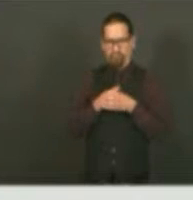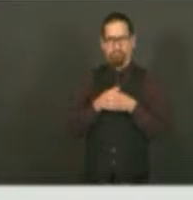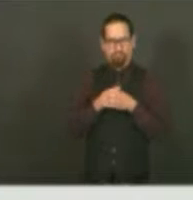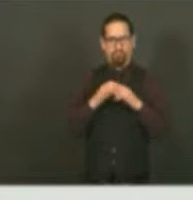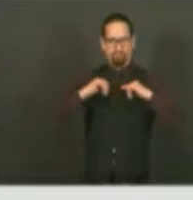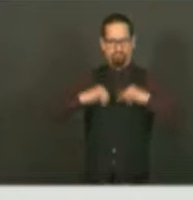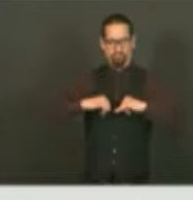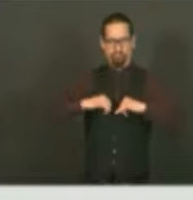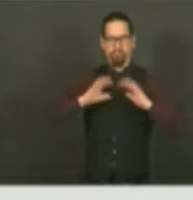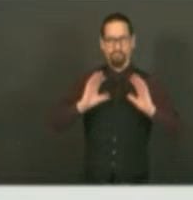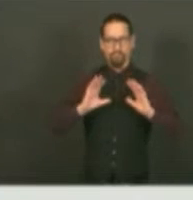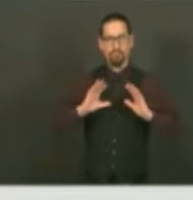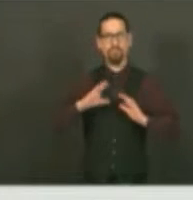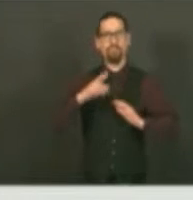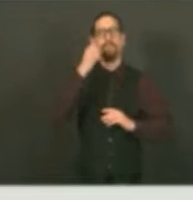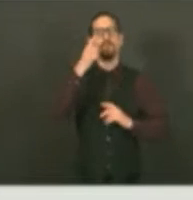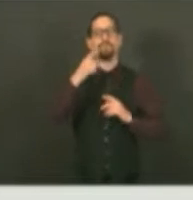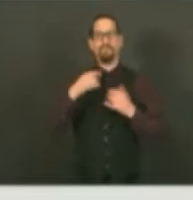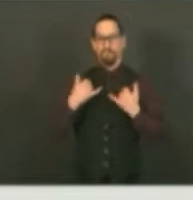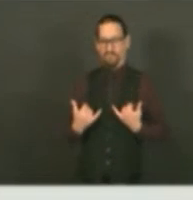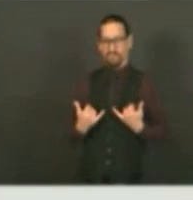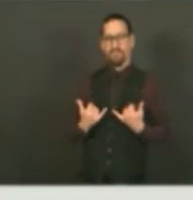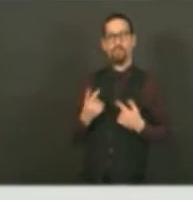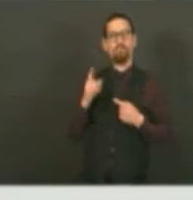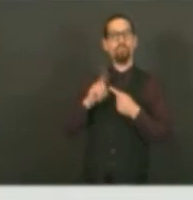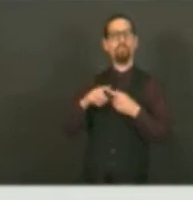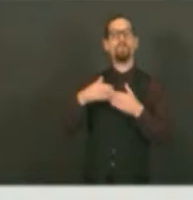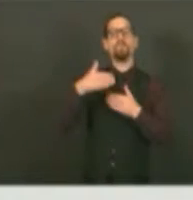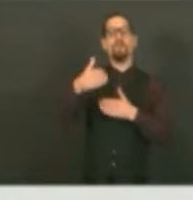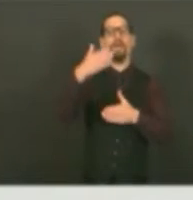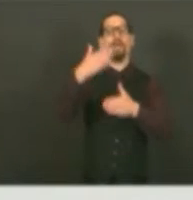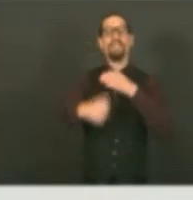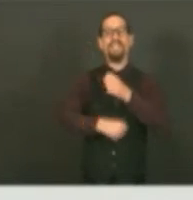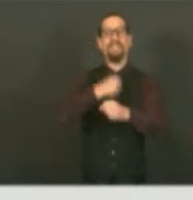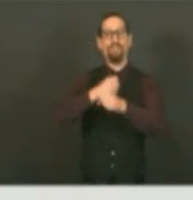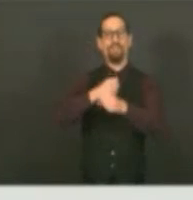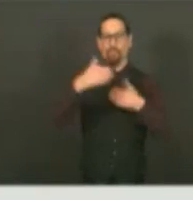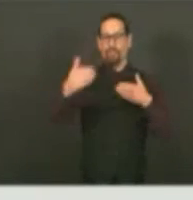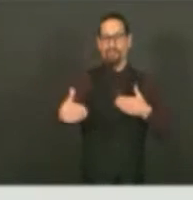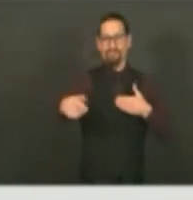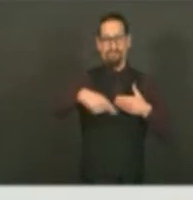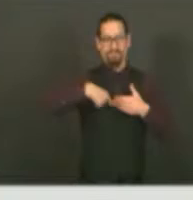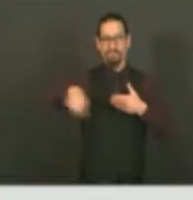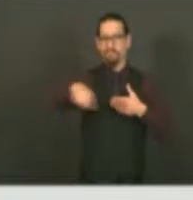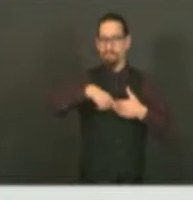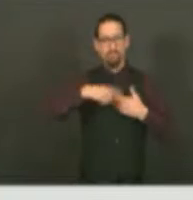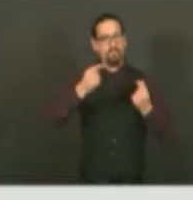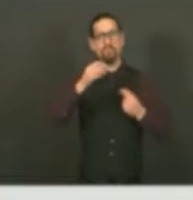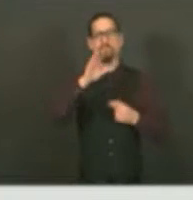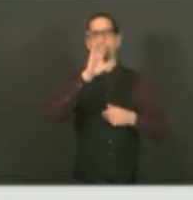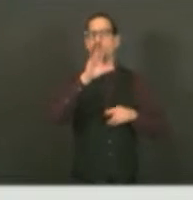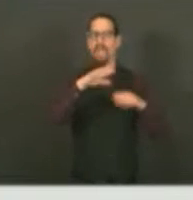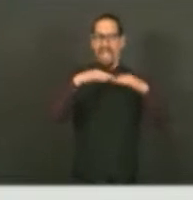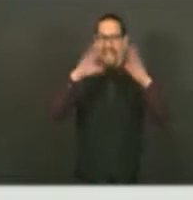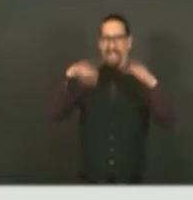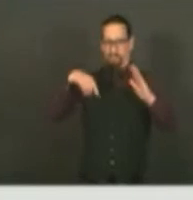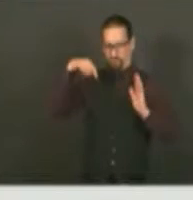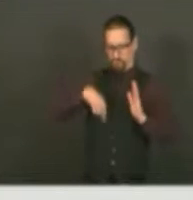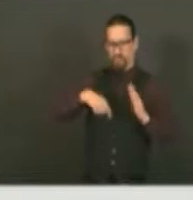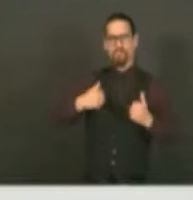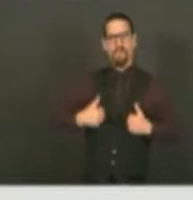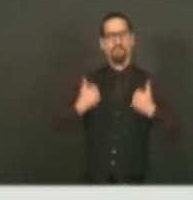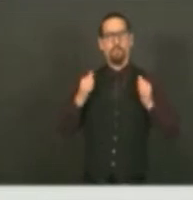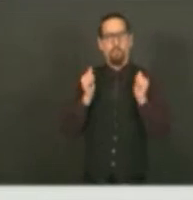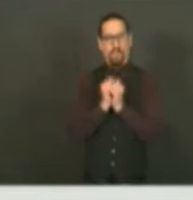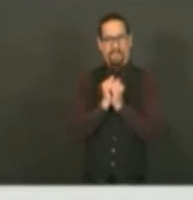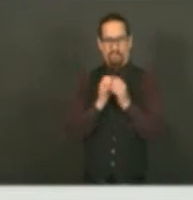is stick with your household. Protect your household. Venues of assembly, gyms, indoor